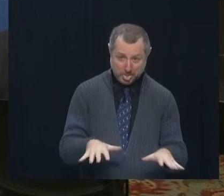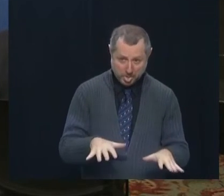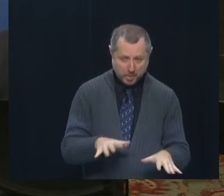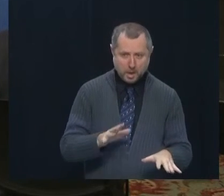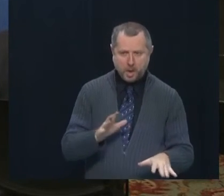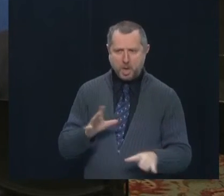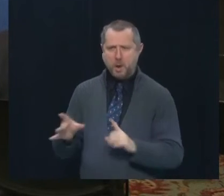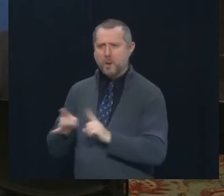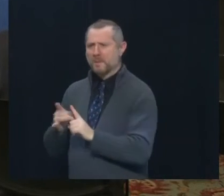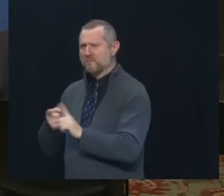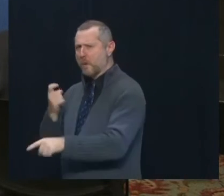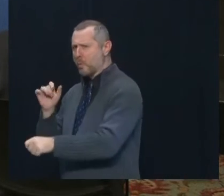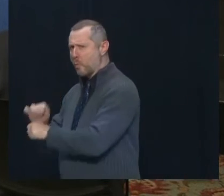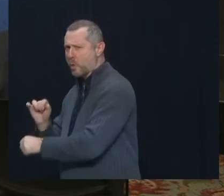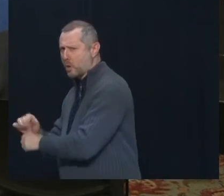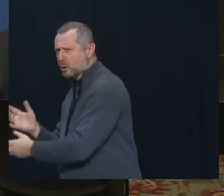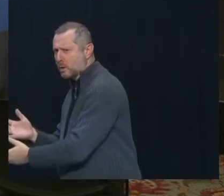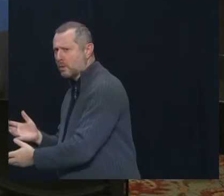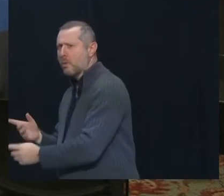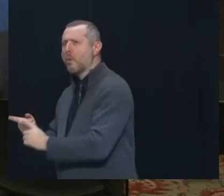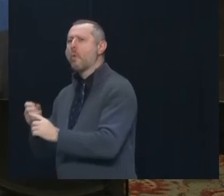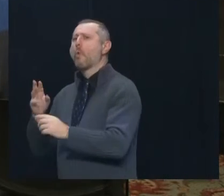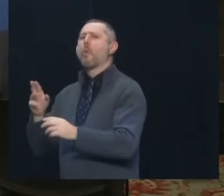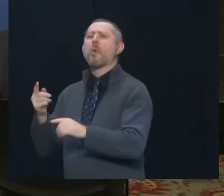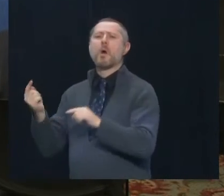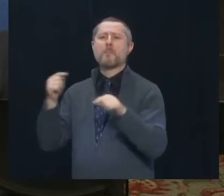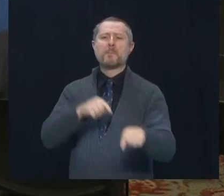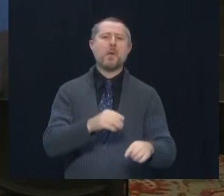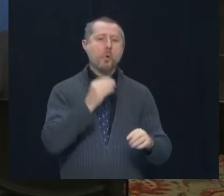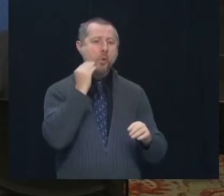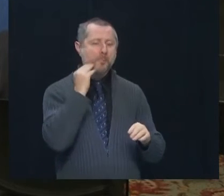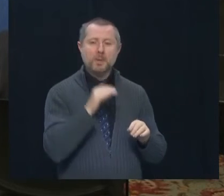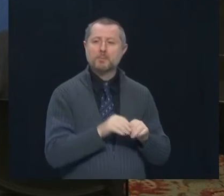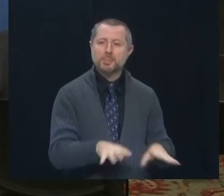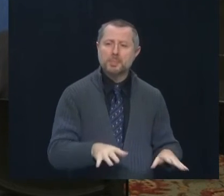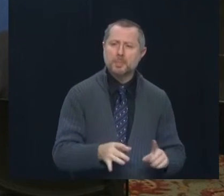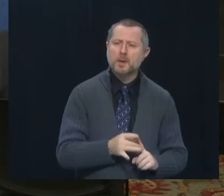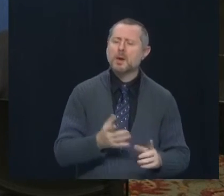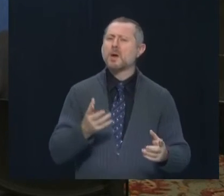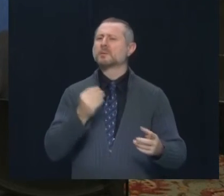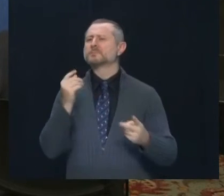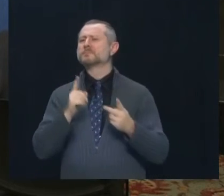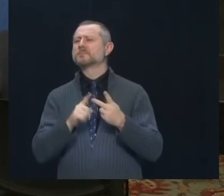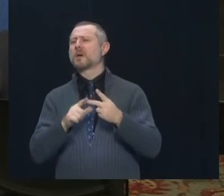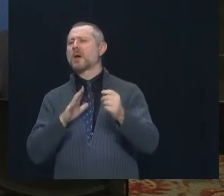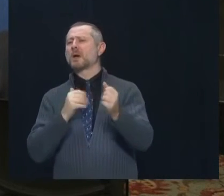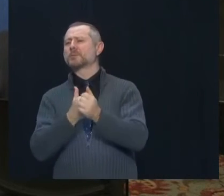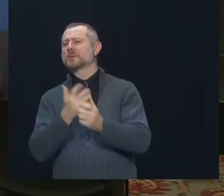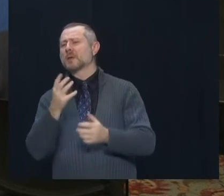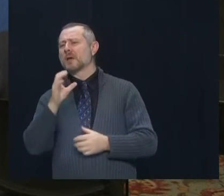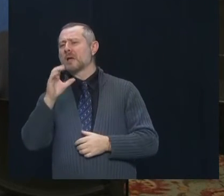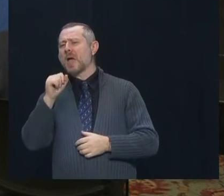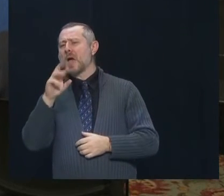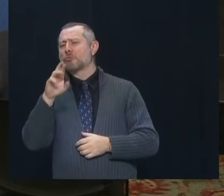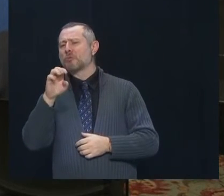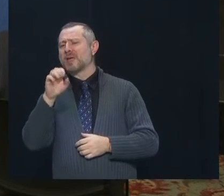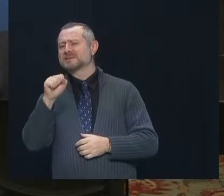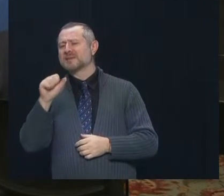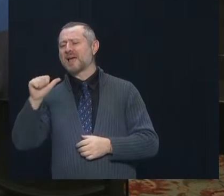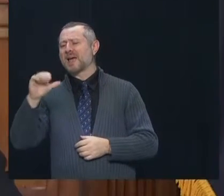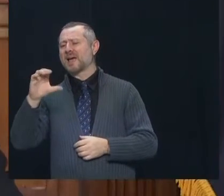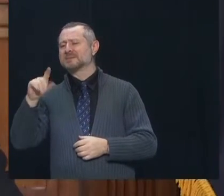in the community and then bringing it home? And I was also just looking for an update on the CARES Act funding and budget from the budget